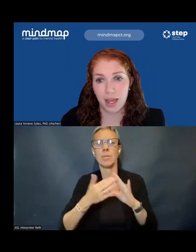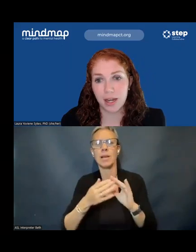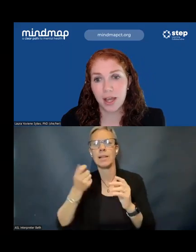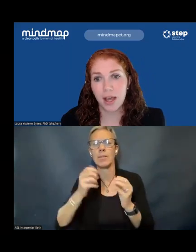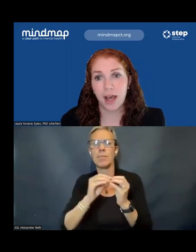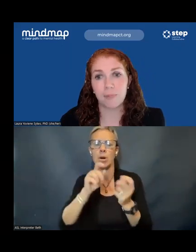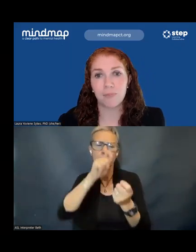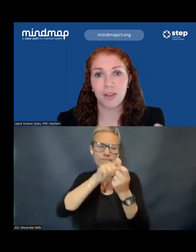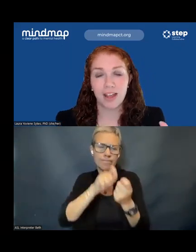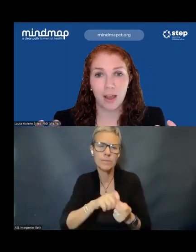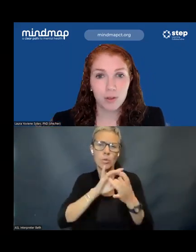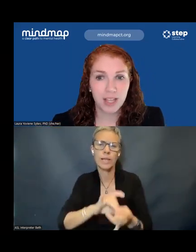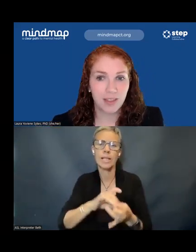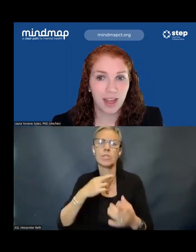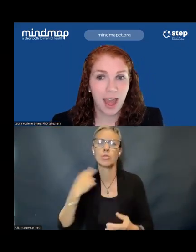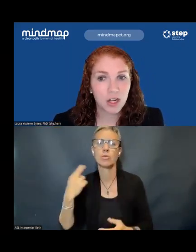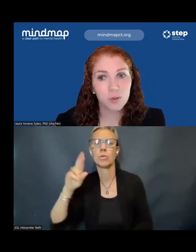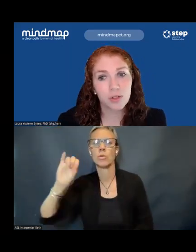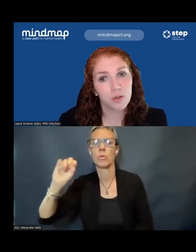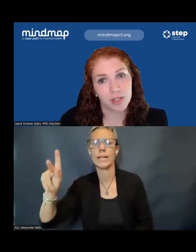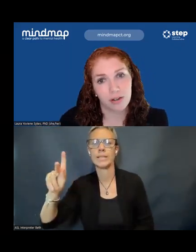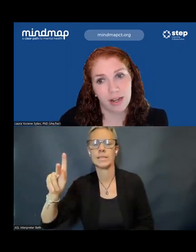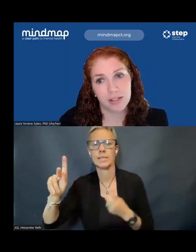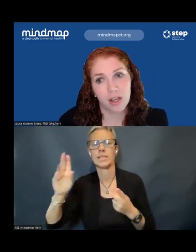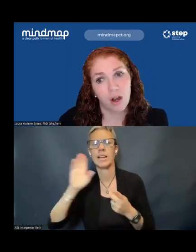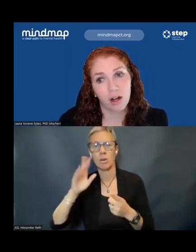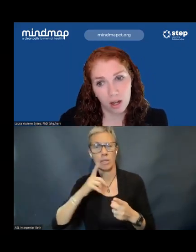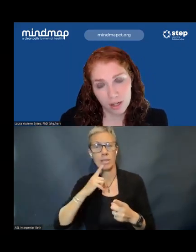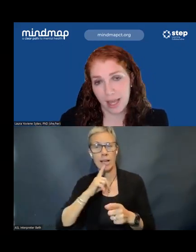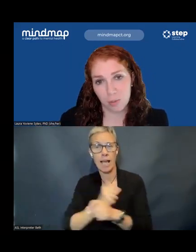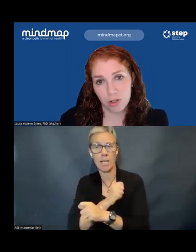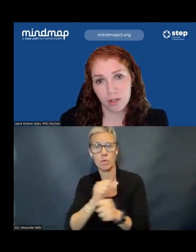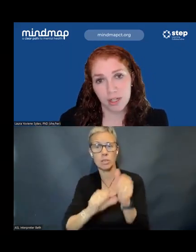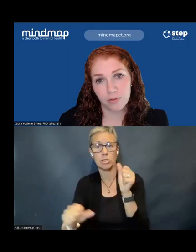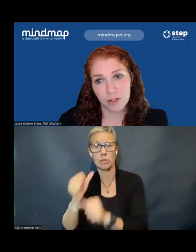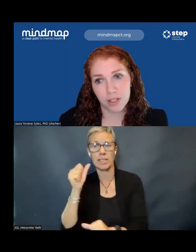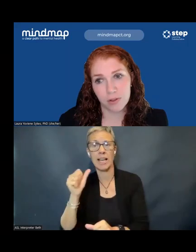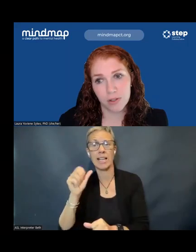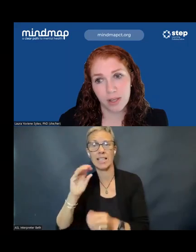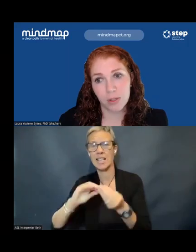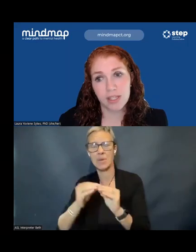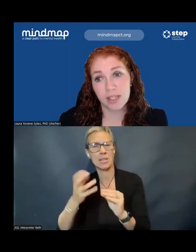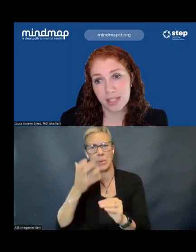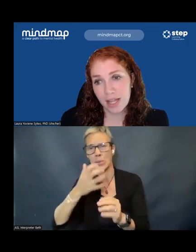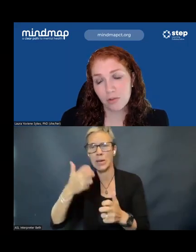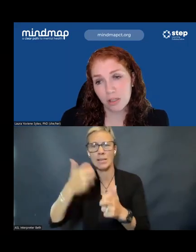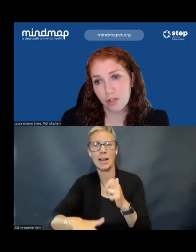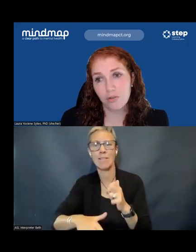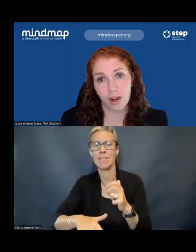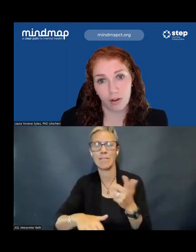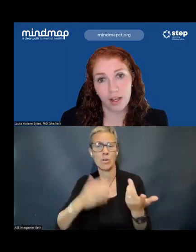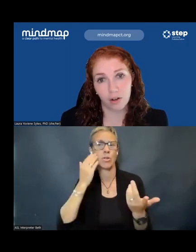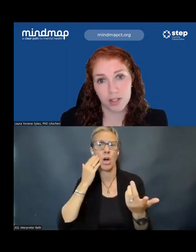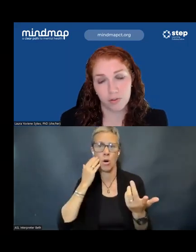this slide, I will say that actual suicide rates are hard to capture in first episode psychosis. The stats really